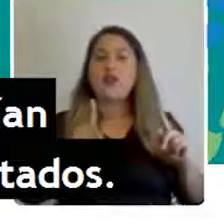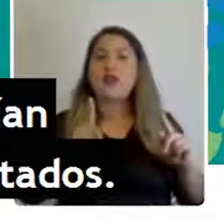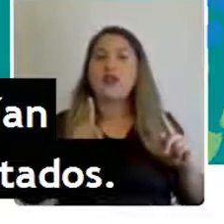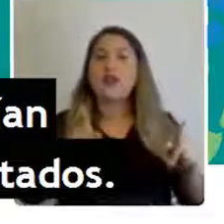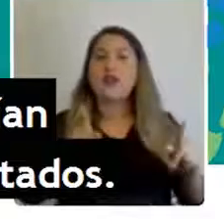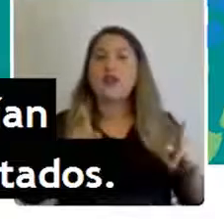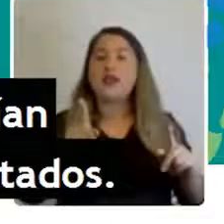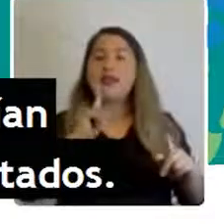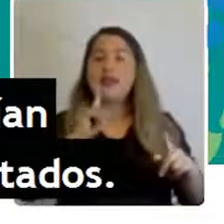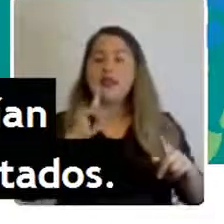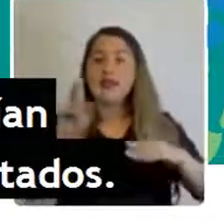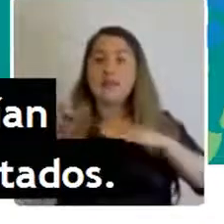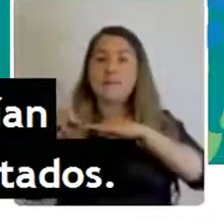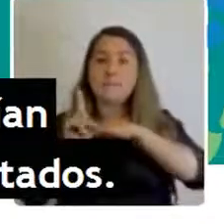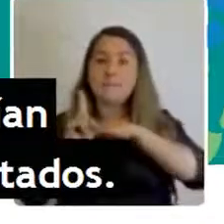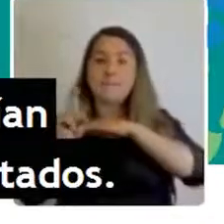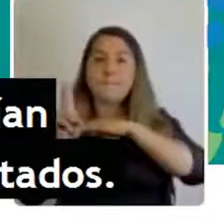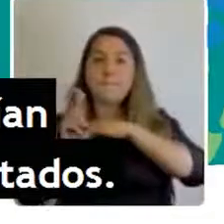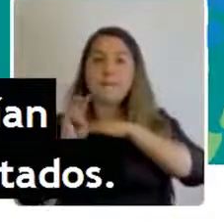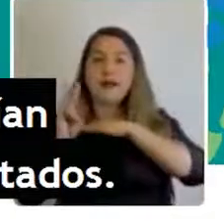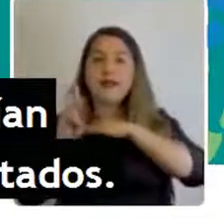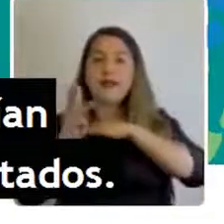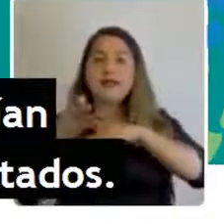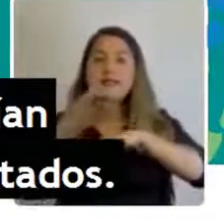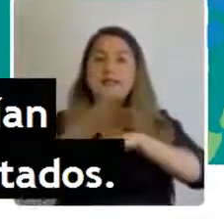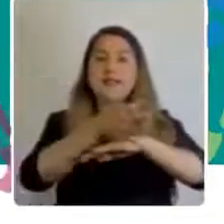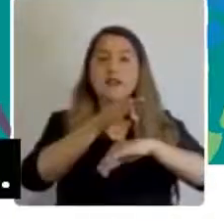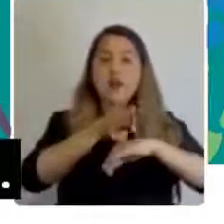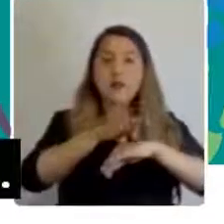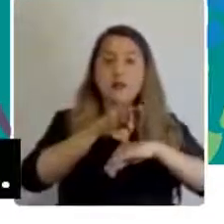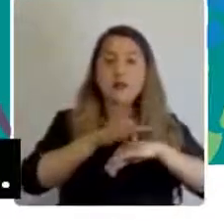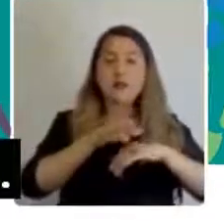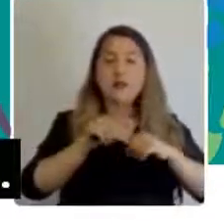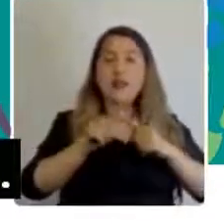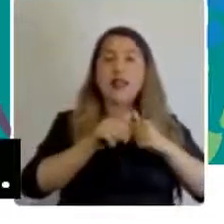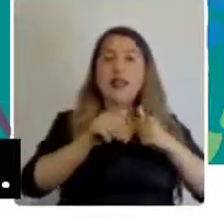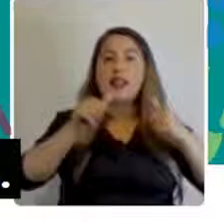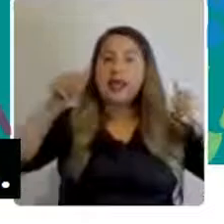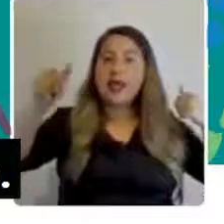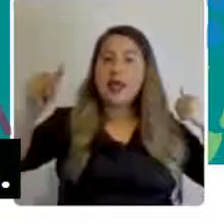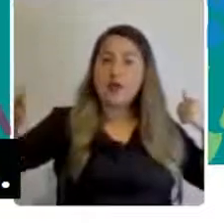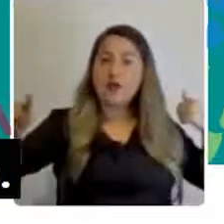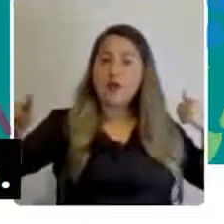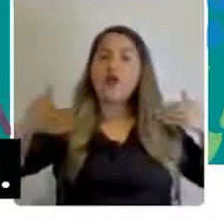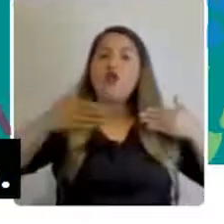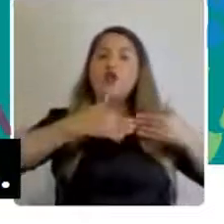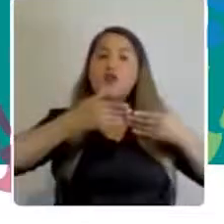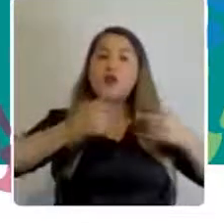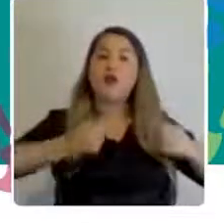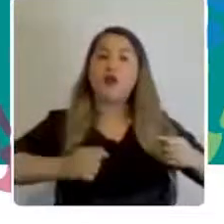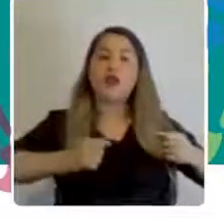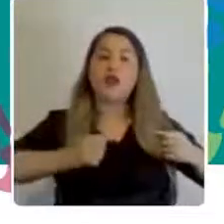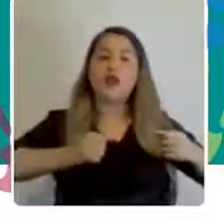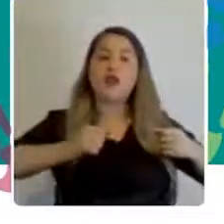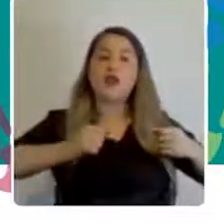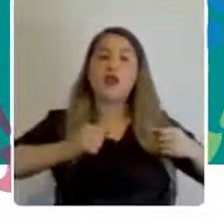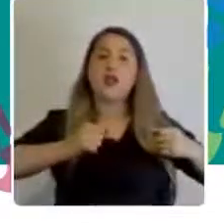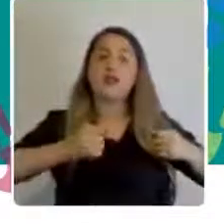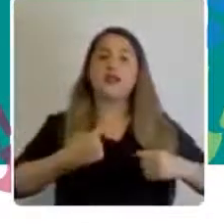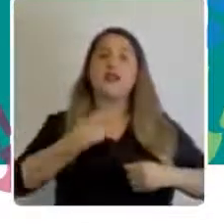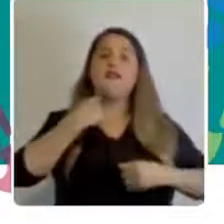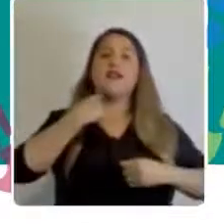with the virus and then be affected by it. So I think there's been a tremendous amount of caution.